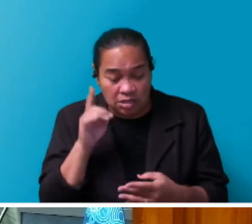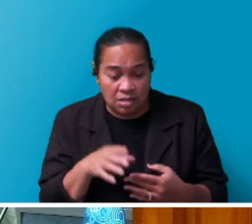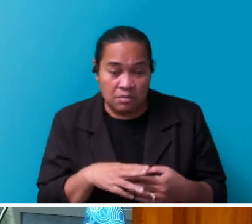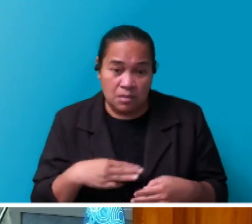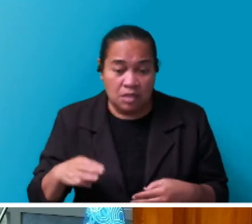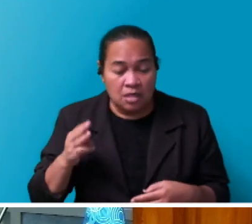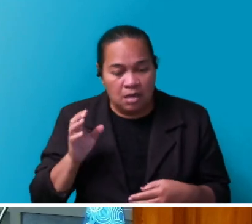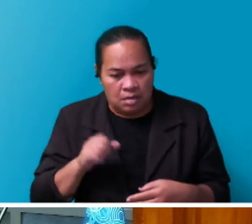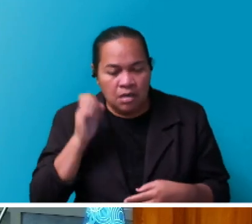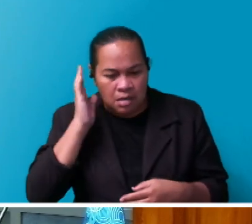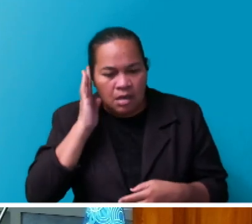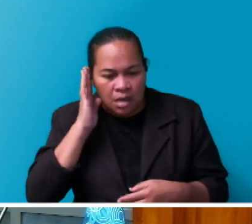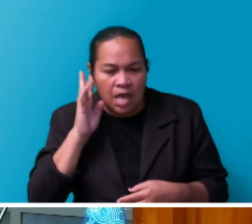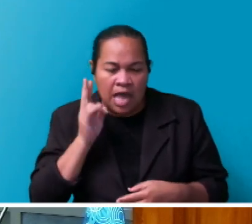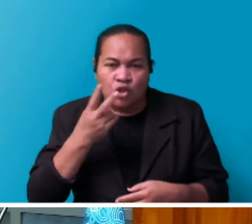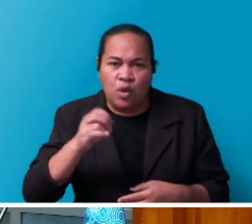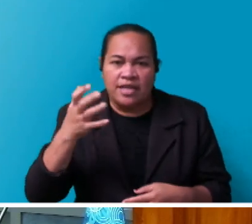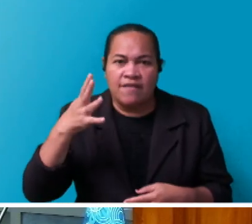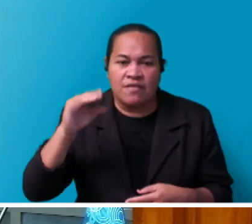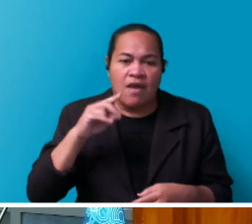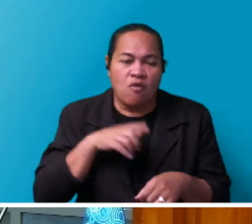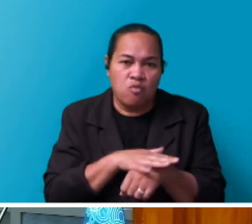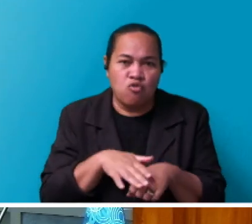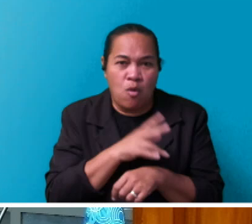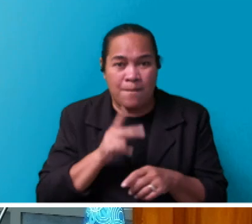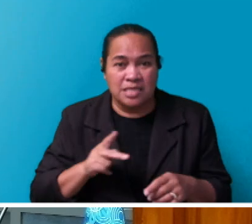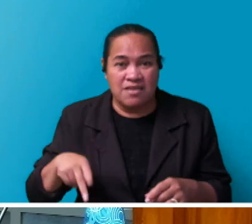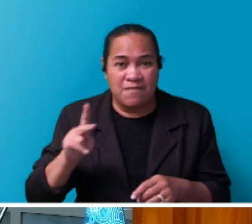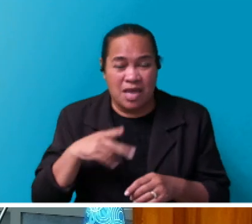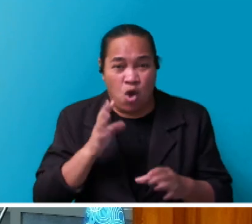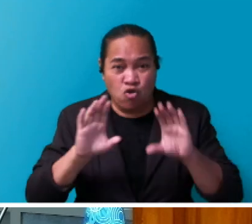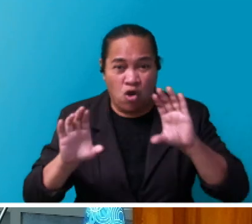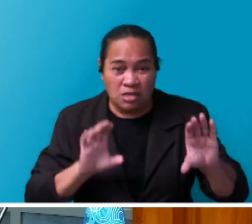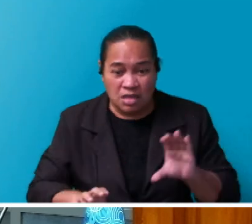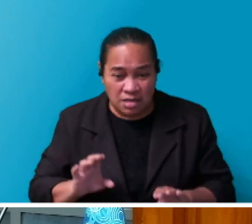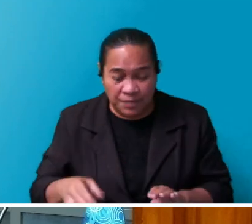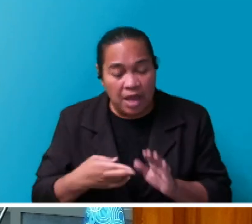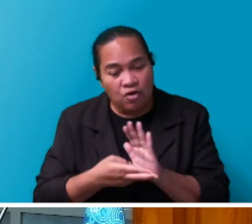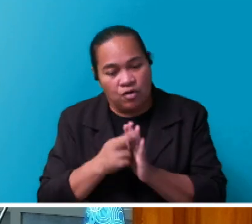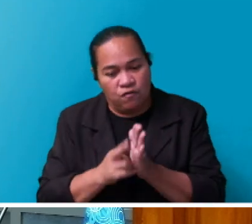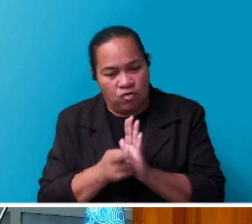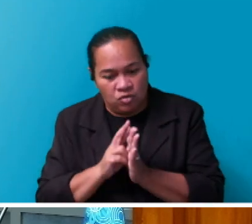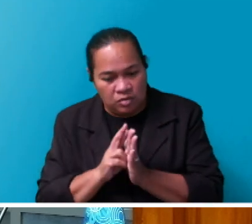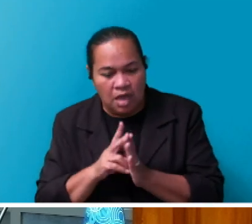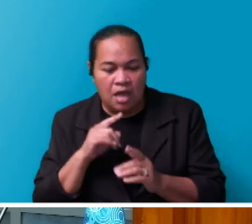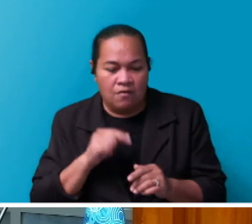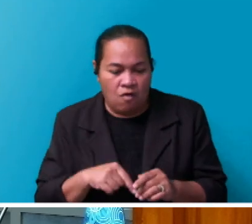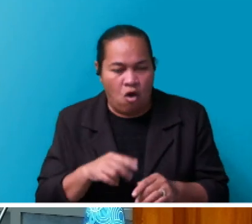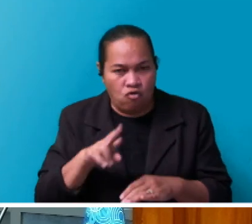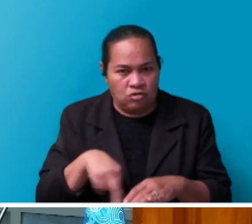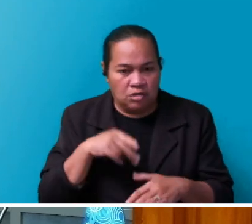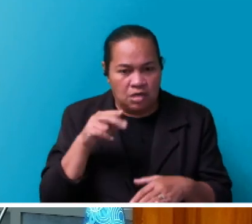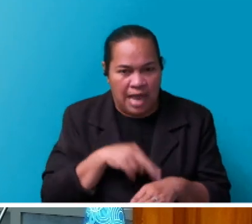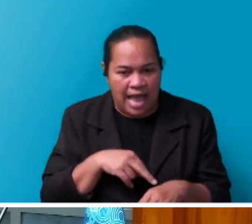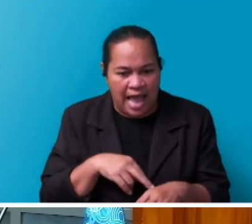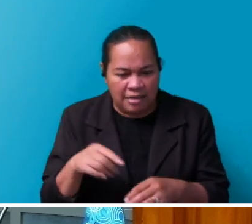2050 strategy for the Blue Pacific continent and the review of regional architecture and welcome the decision of